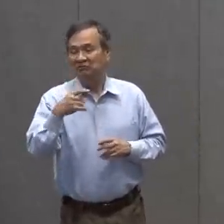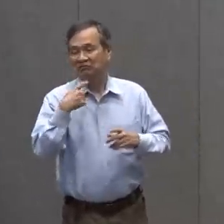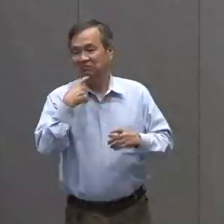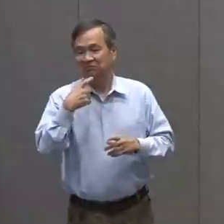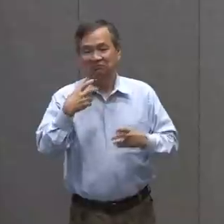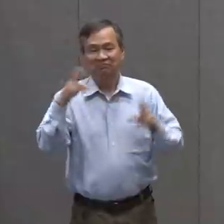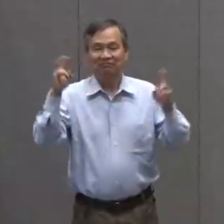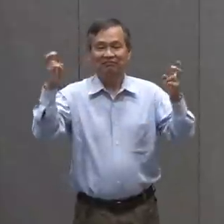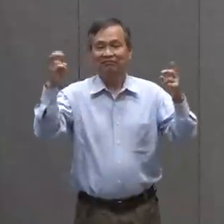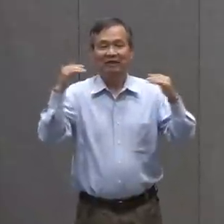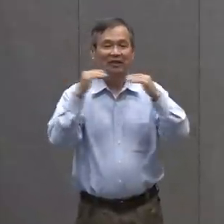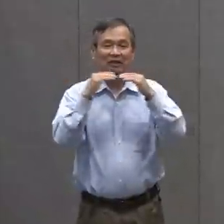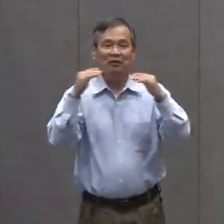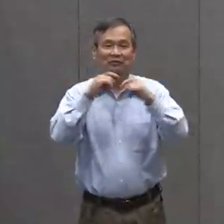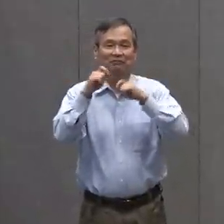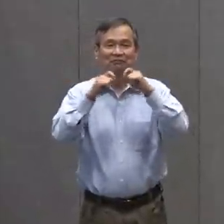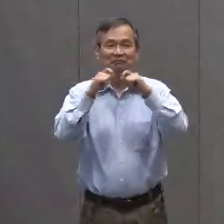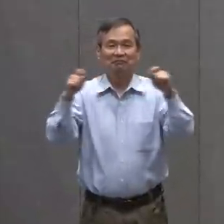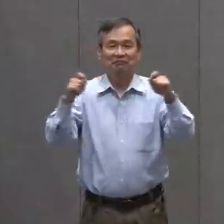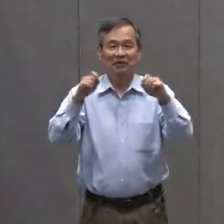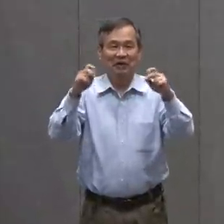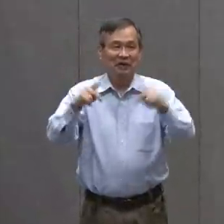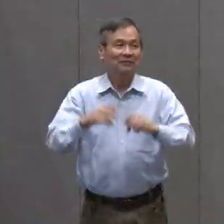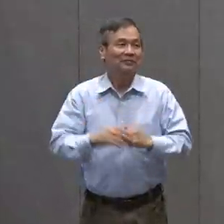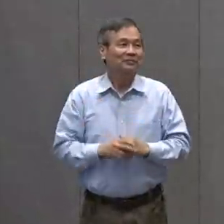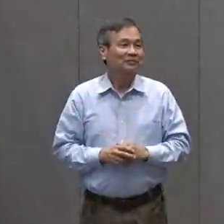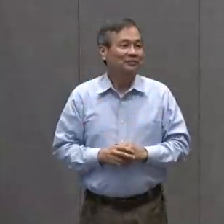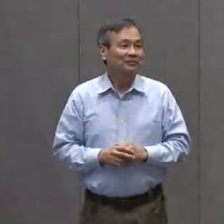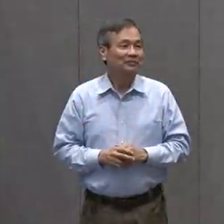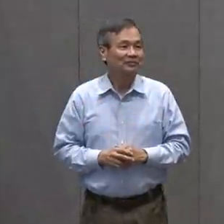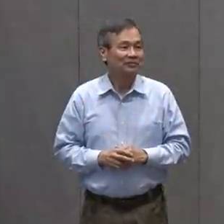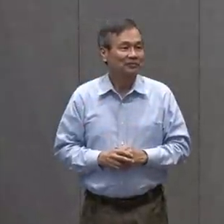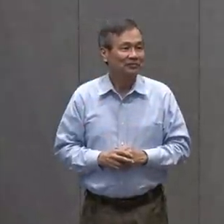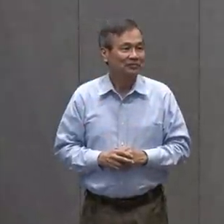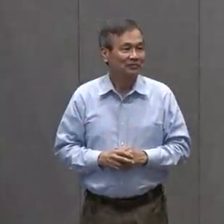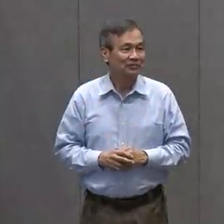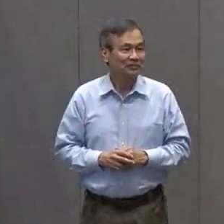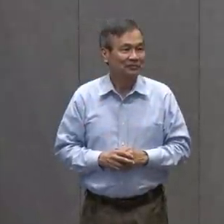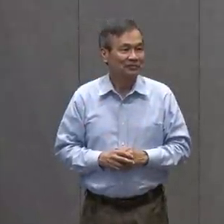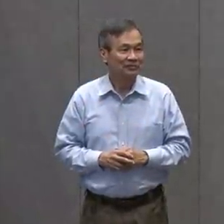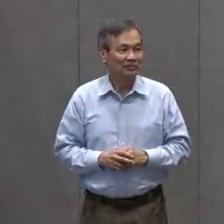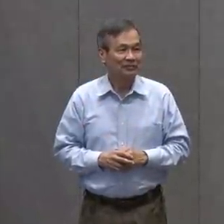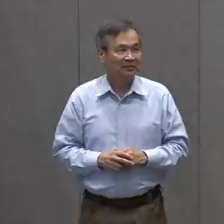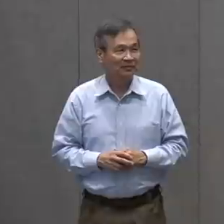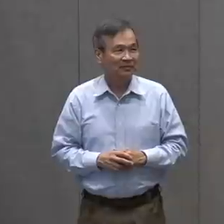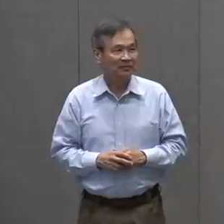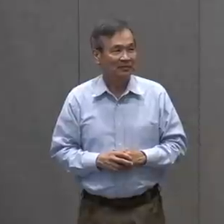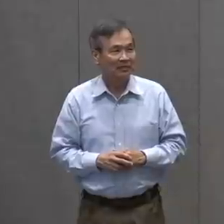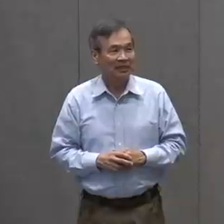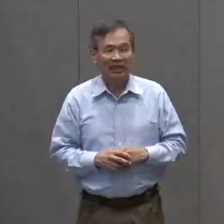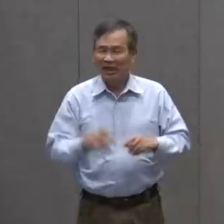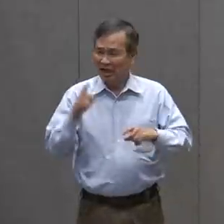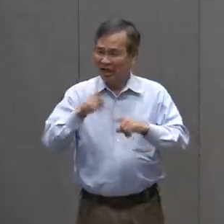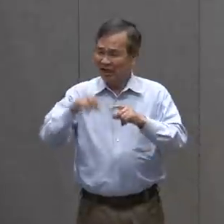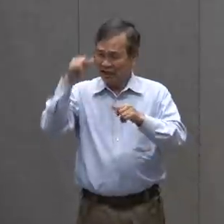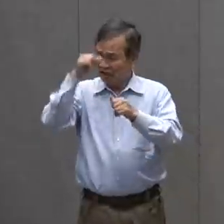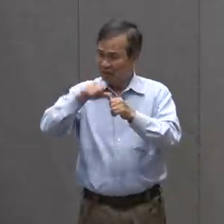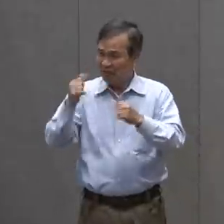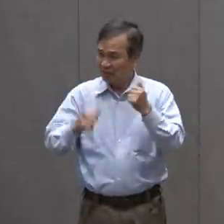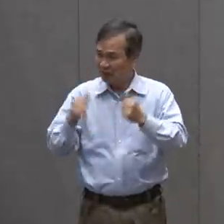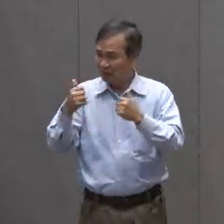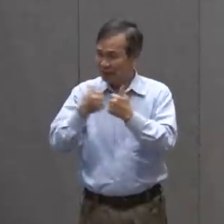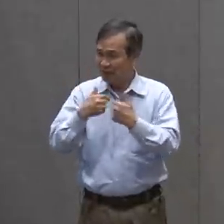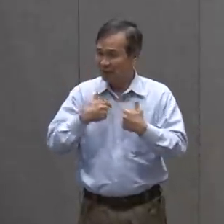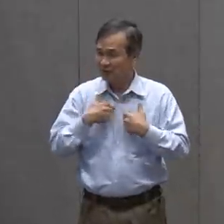Darn, because I was hoping to put my name up there. Did you? No. You haven't put your names up there. I don't remember which ones I've won anymore. Maybe you